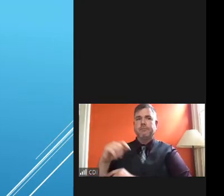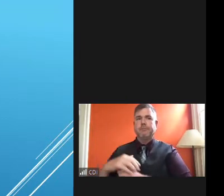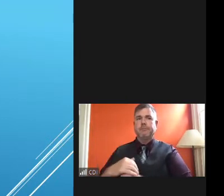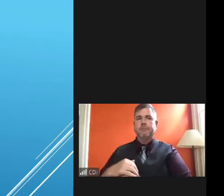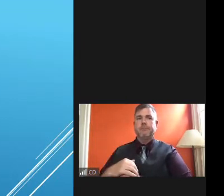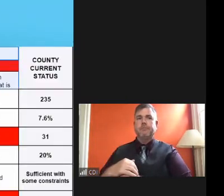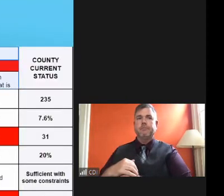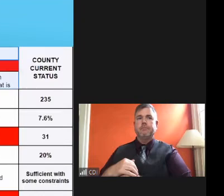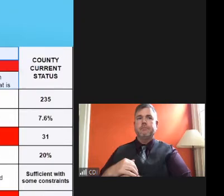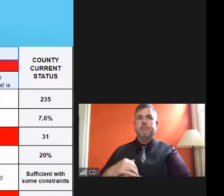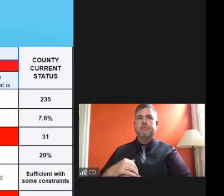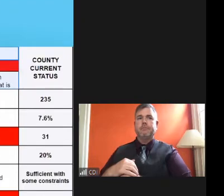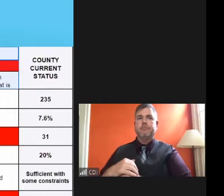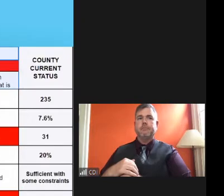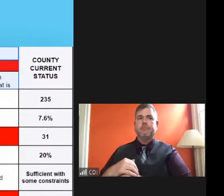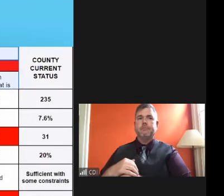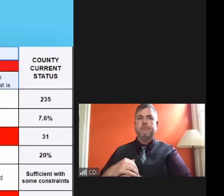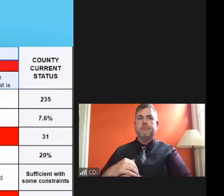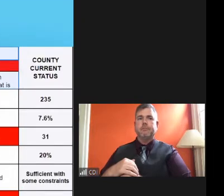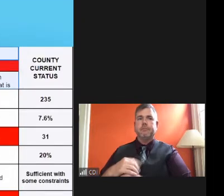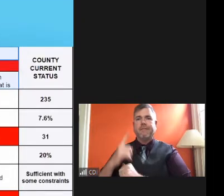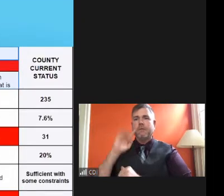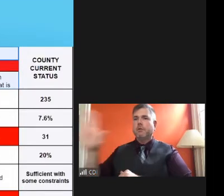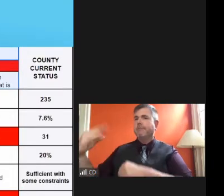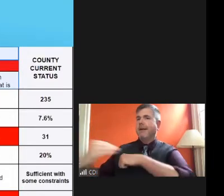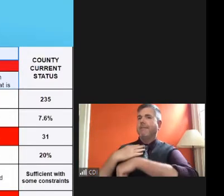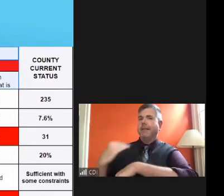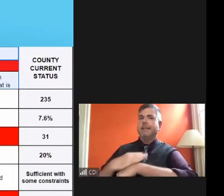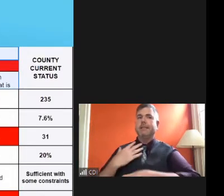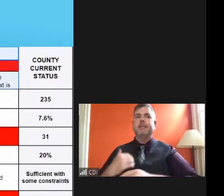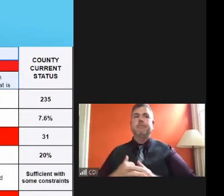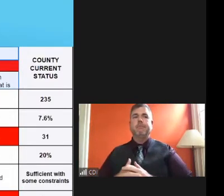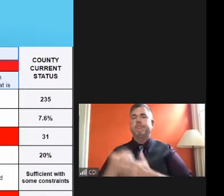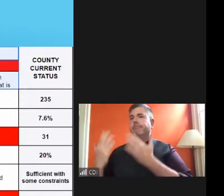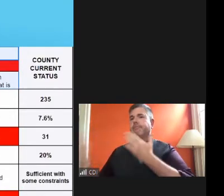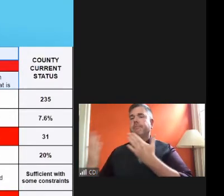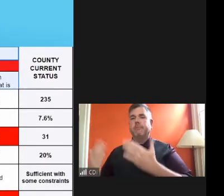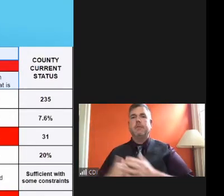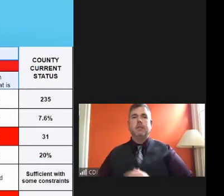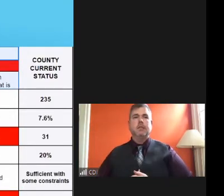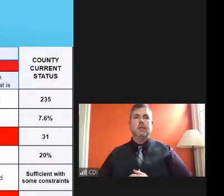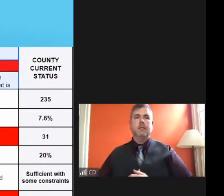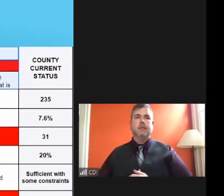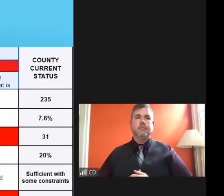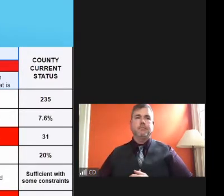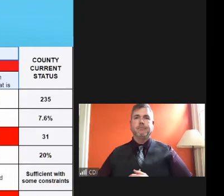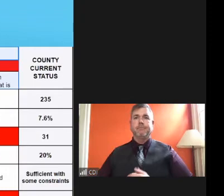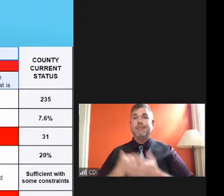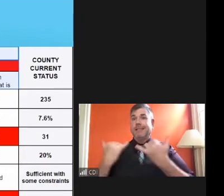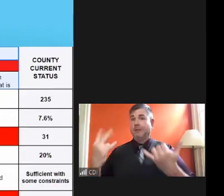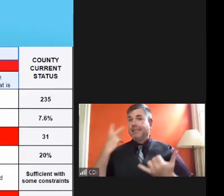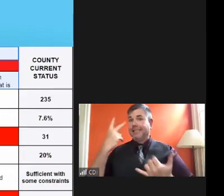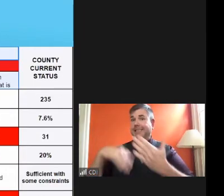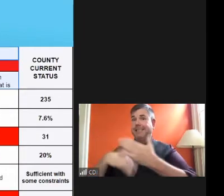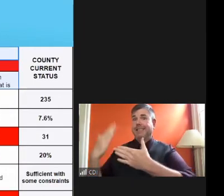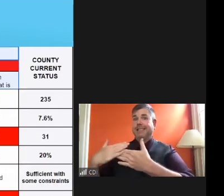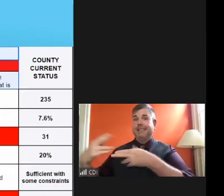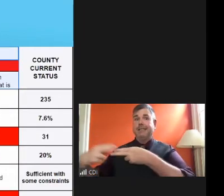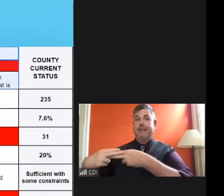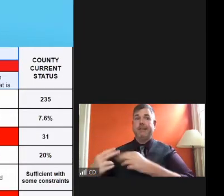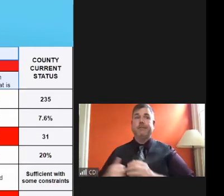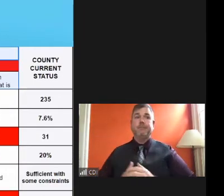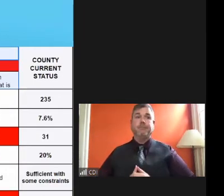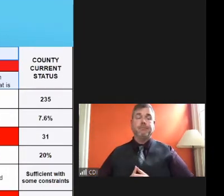you go to the next slide. So as Dr. Willis was mentioning, really what drives